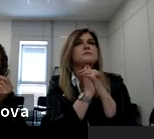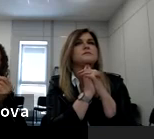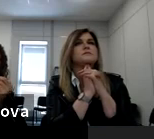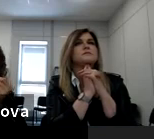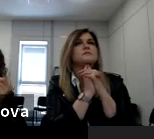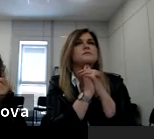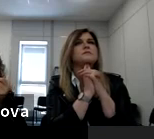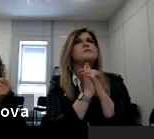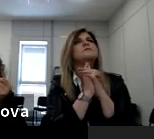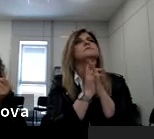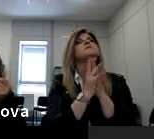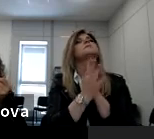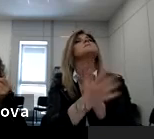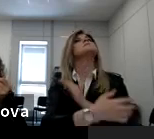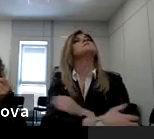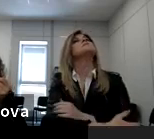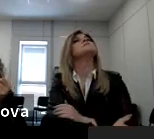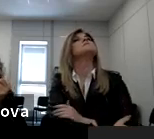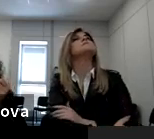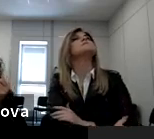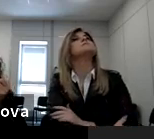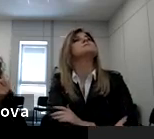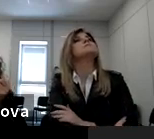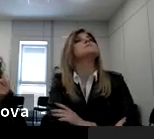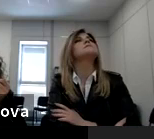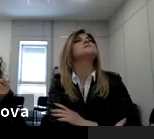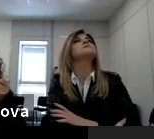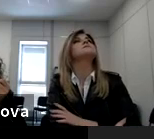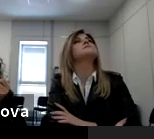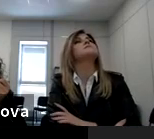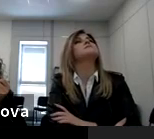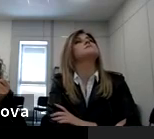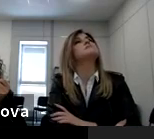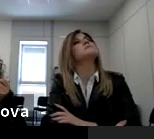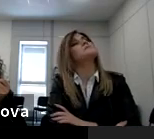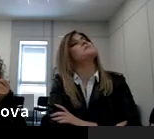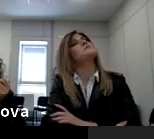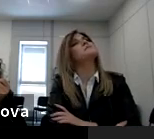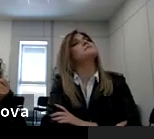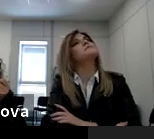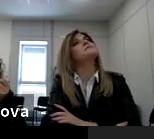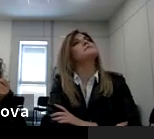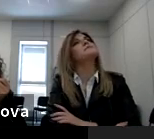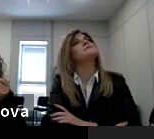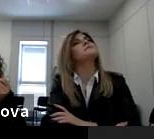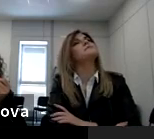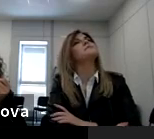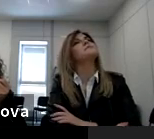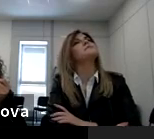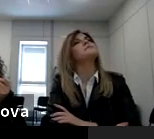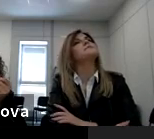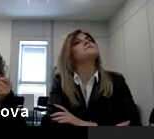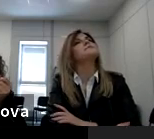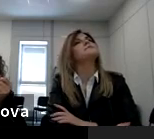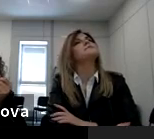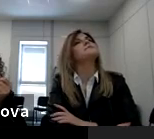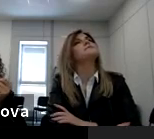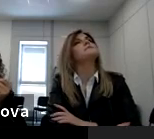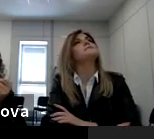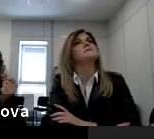So new optics is 10 asymmetrical, middle 10 per